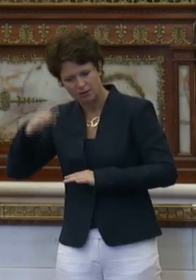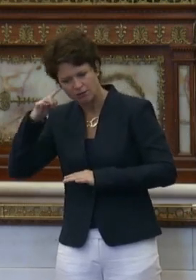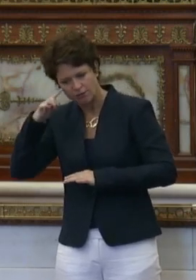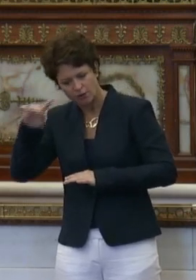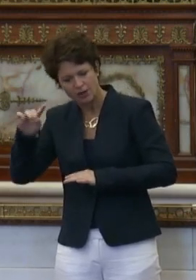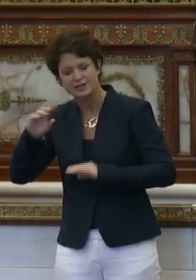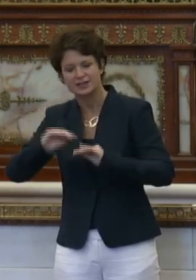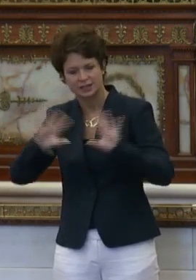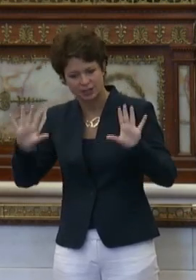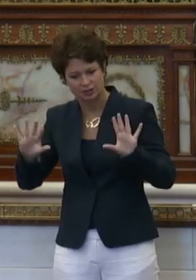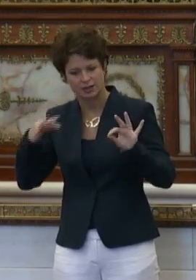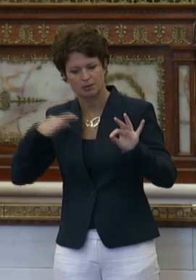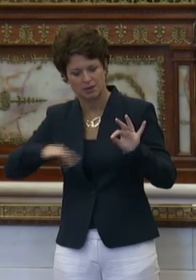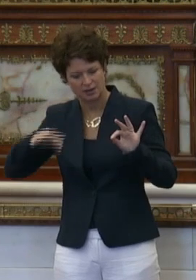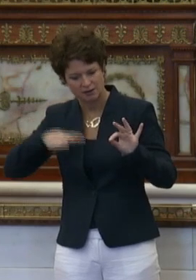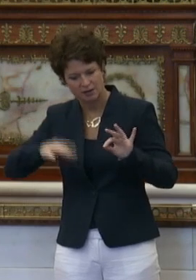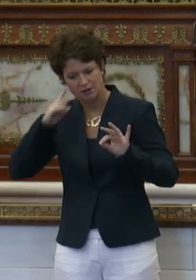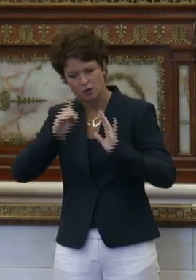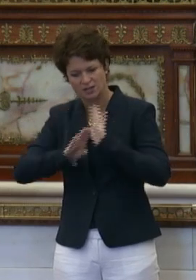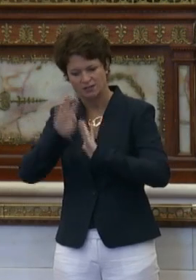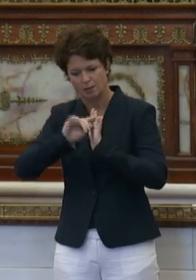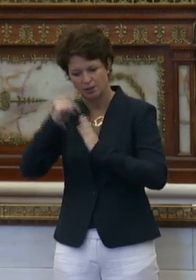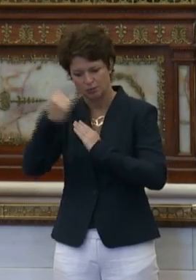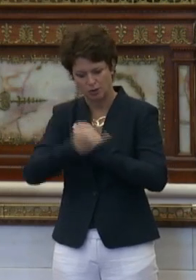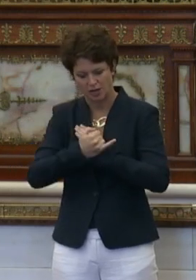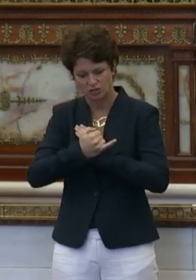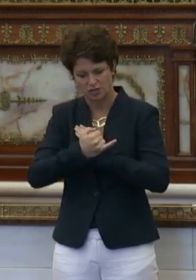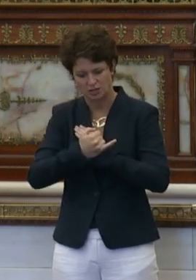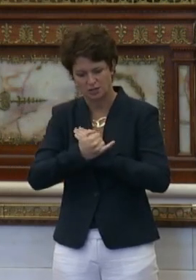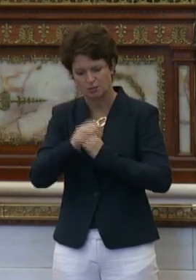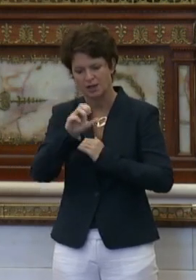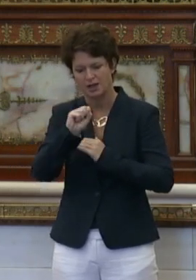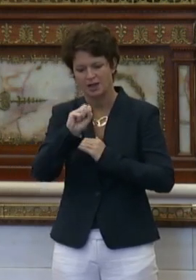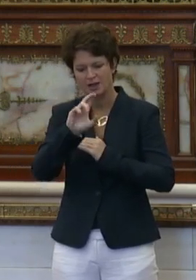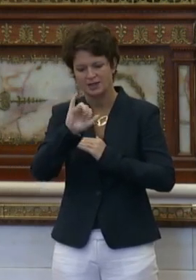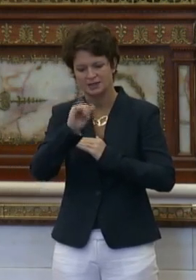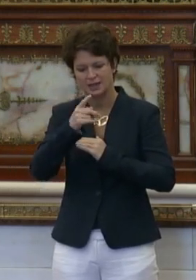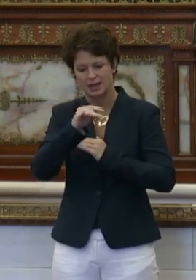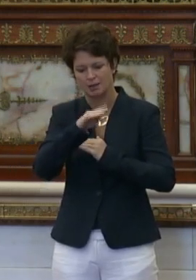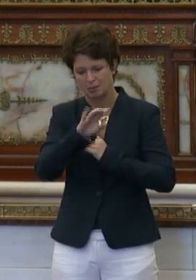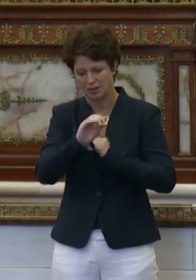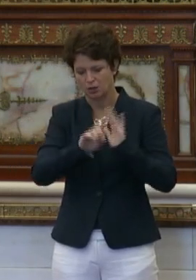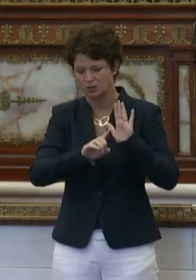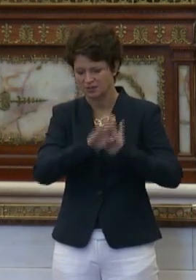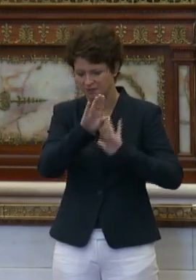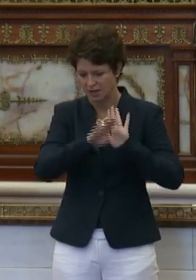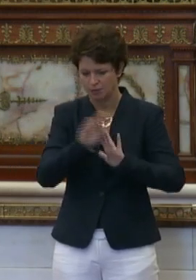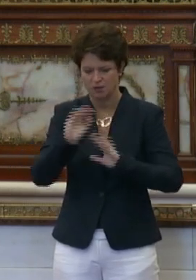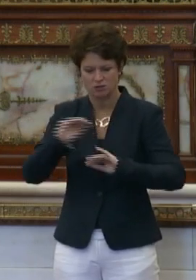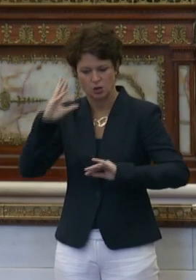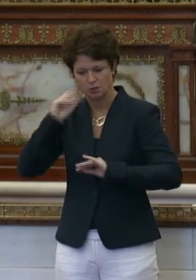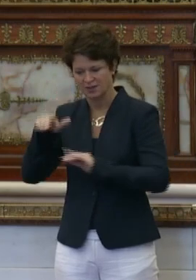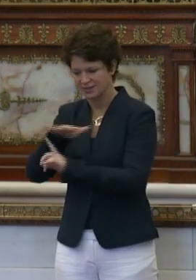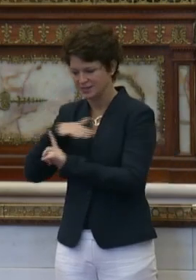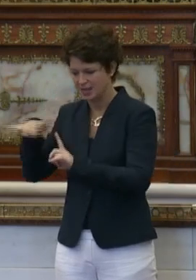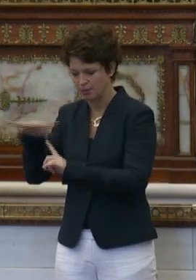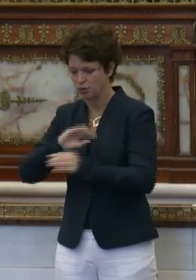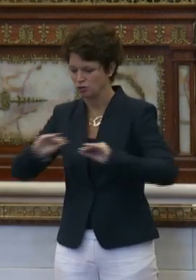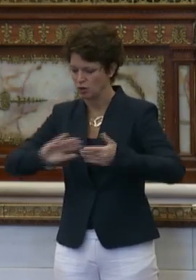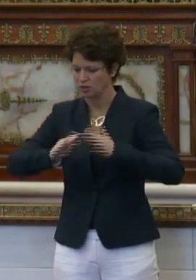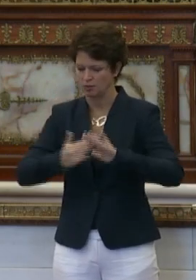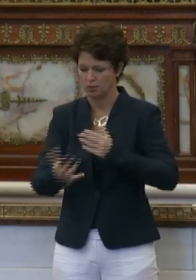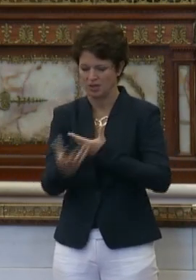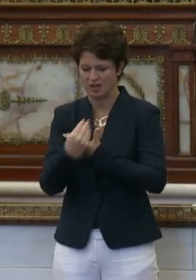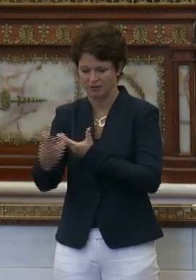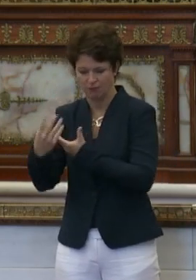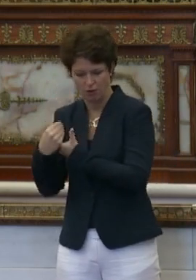It is clearly designed to benefit a development project that will be led by Scanapico Development, who have no apparent experience in this neighborhood. There has been no community involvement in the